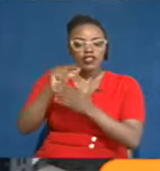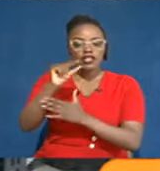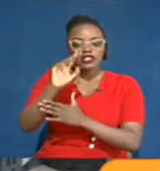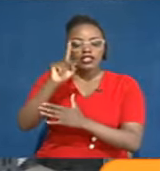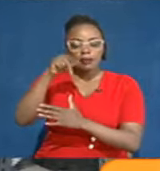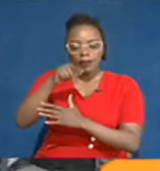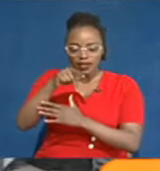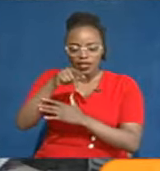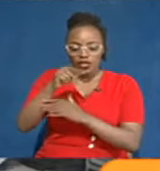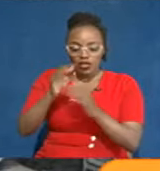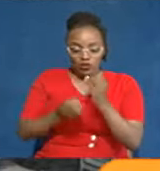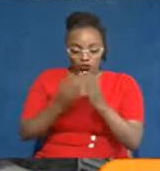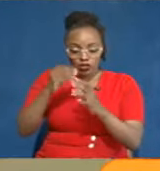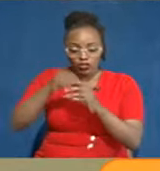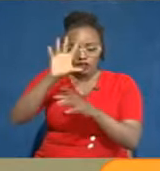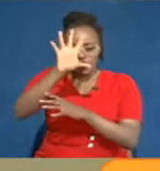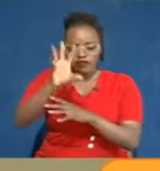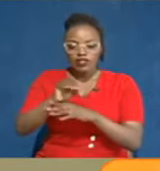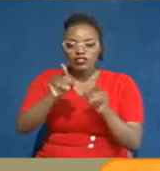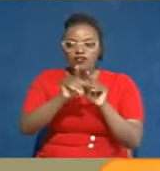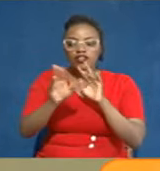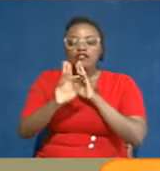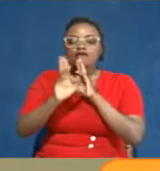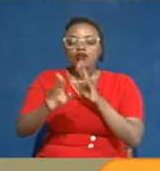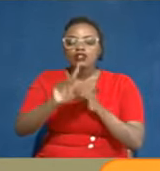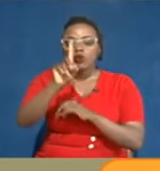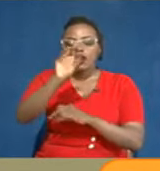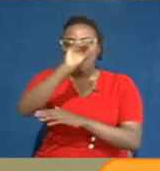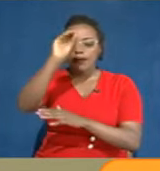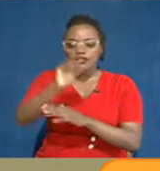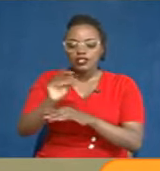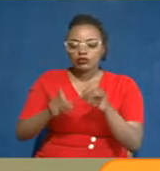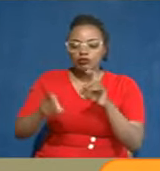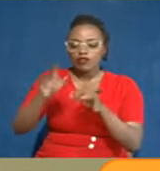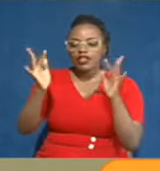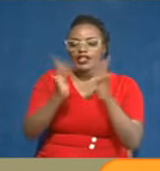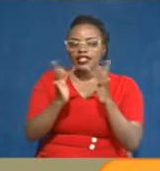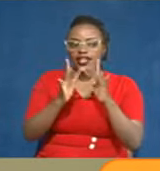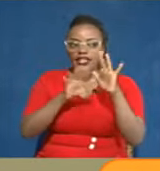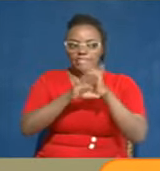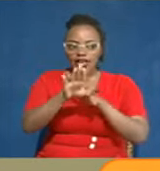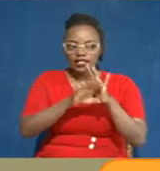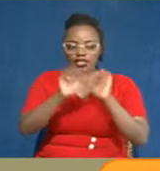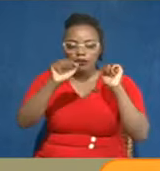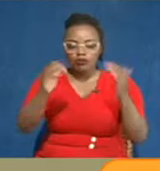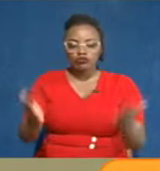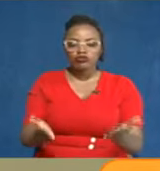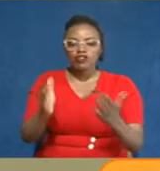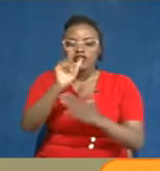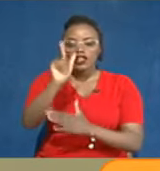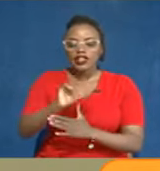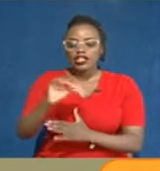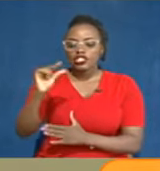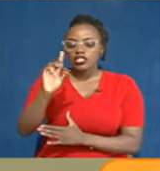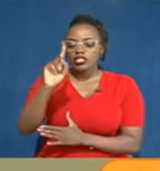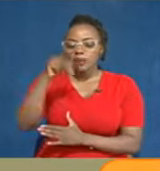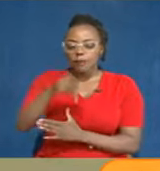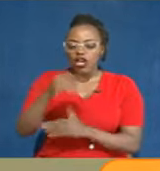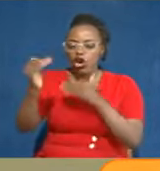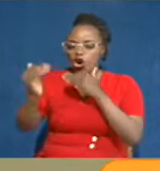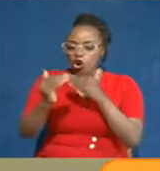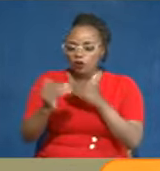on the continent. According to the report, a 1% rise in internet access could boost the region's GDP by